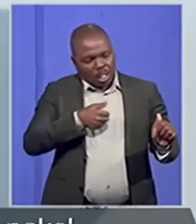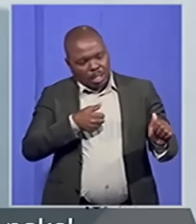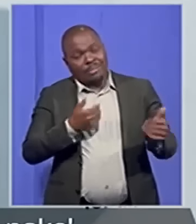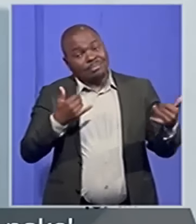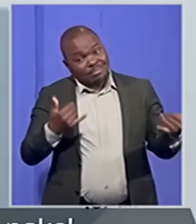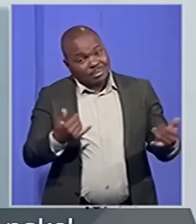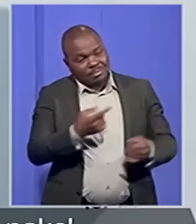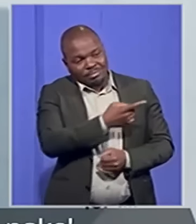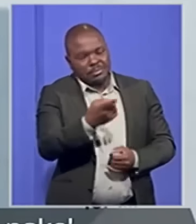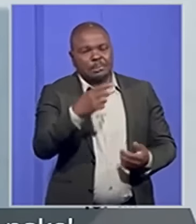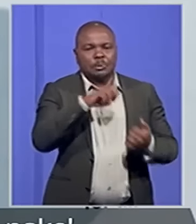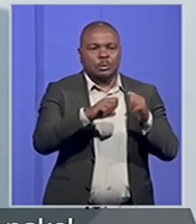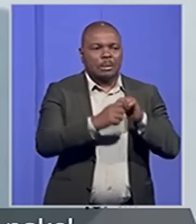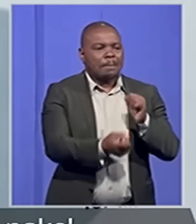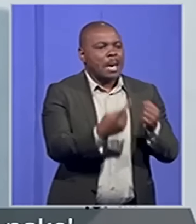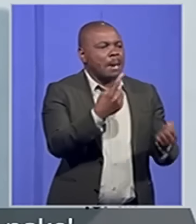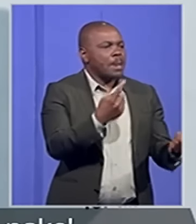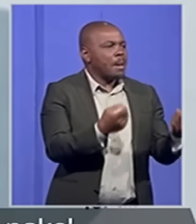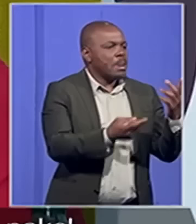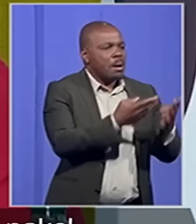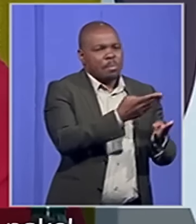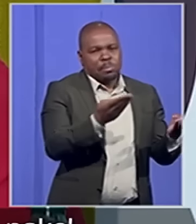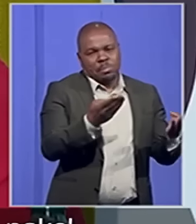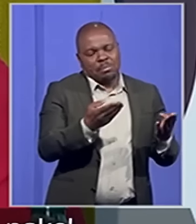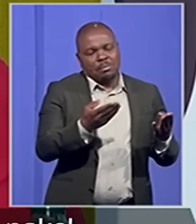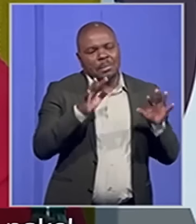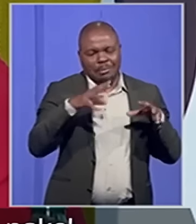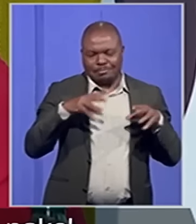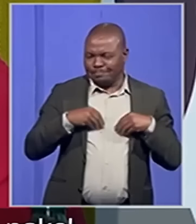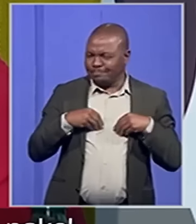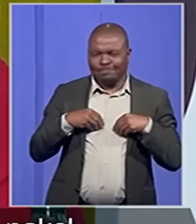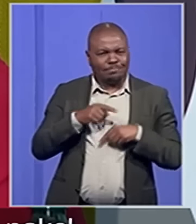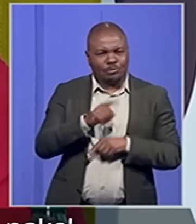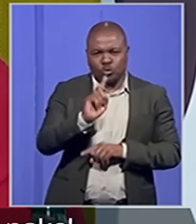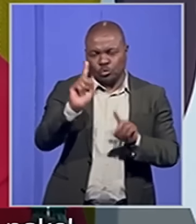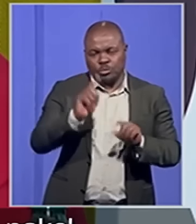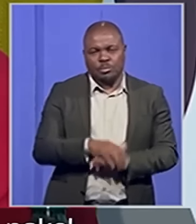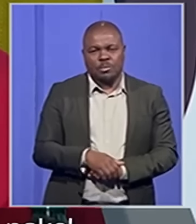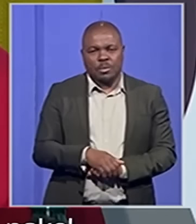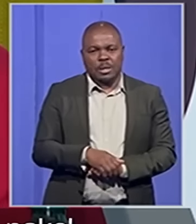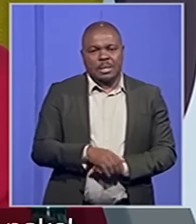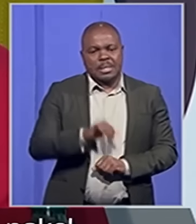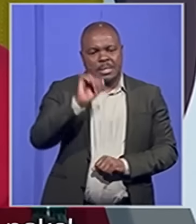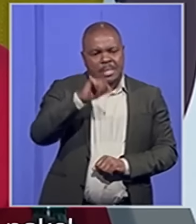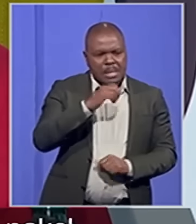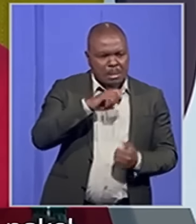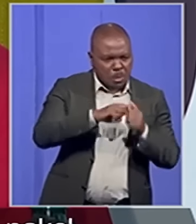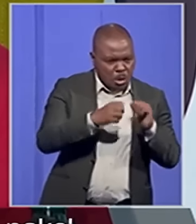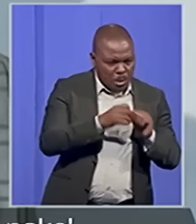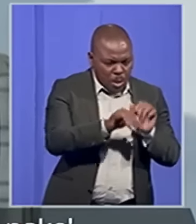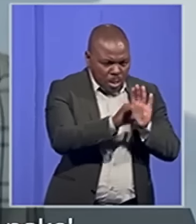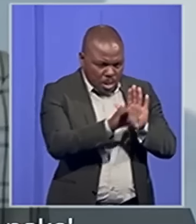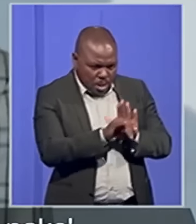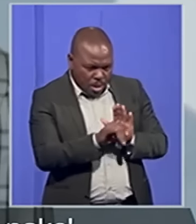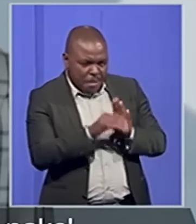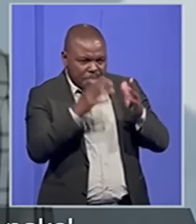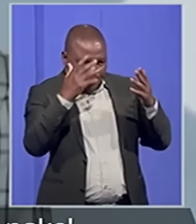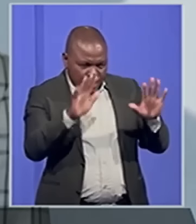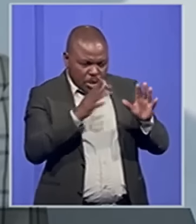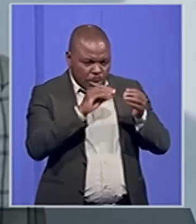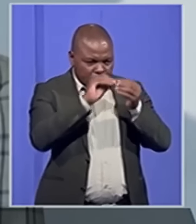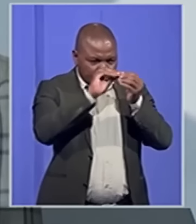hlotše mathata ao a sa swanelago go ba amogedi. We want to close gaps. We've identified gaps. We are closing those gaps.